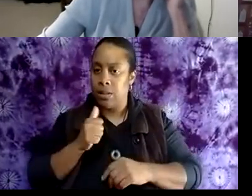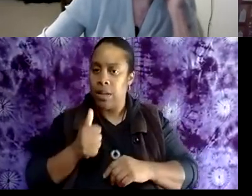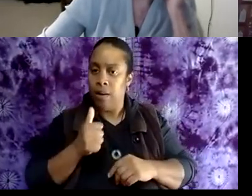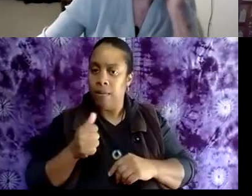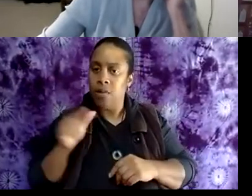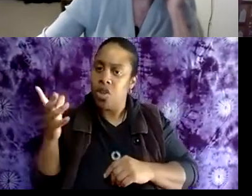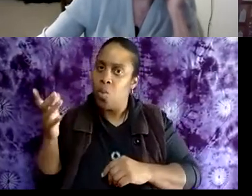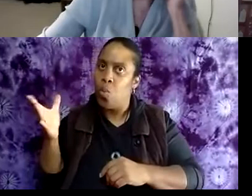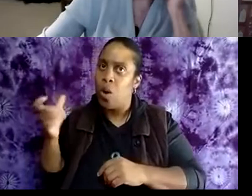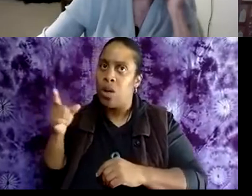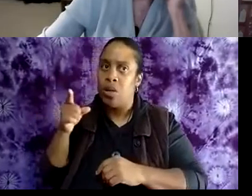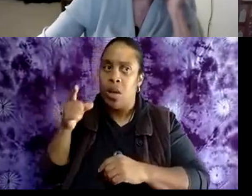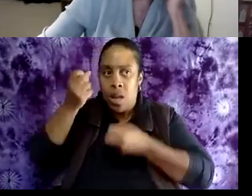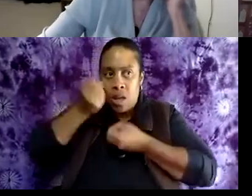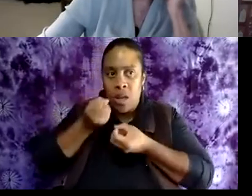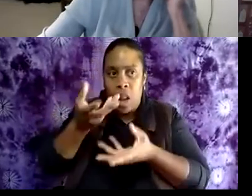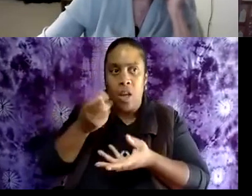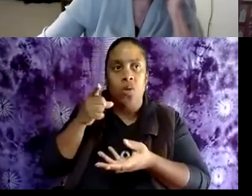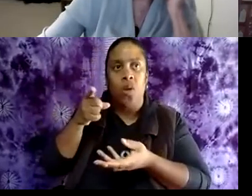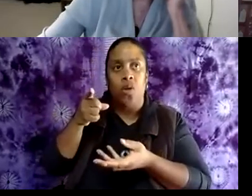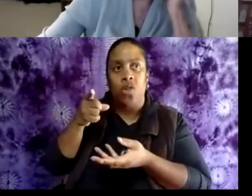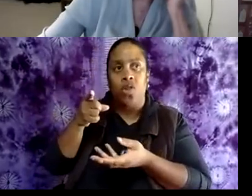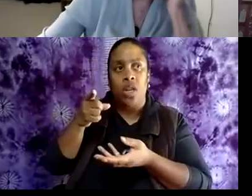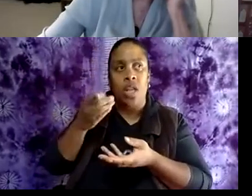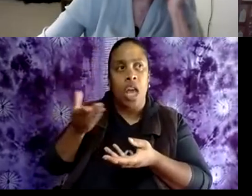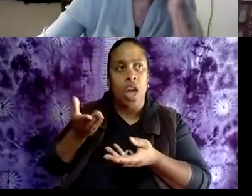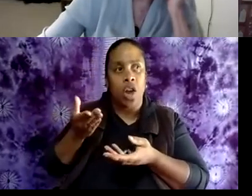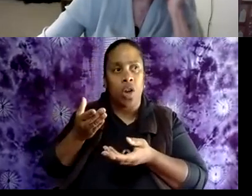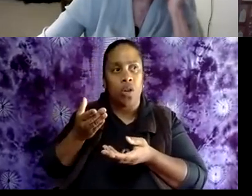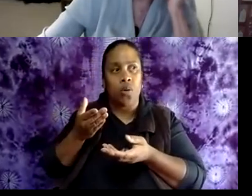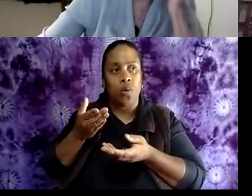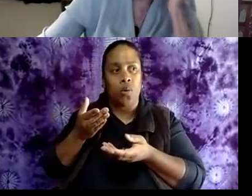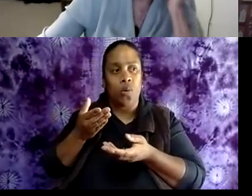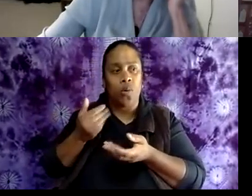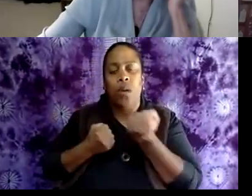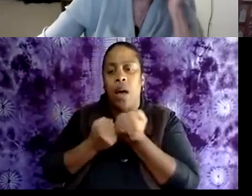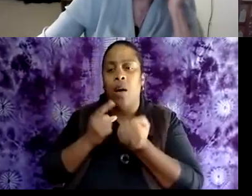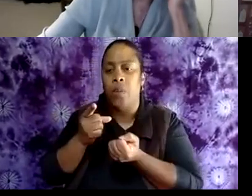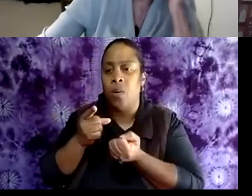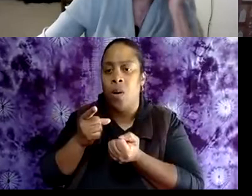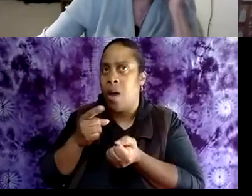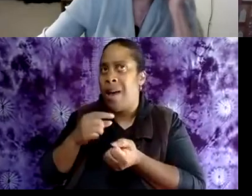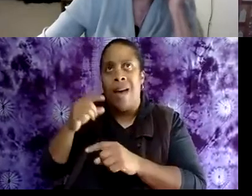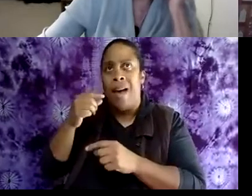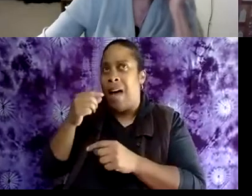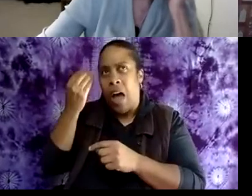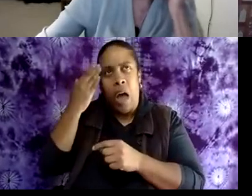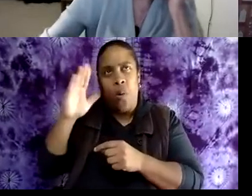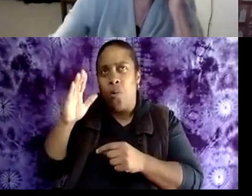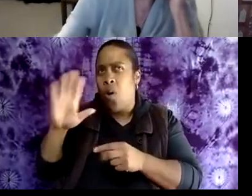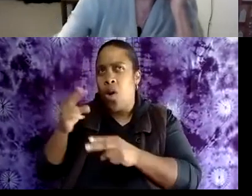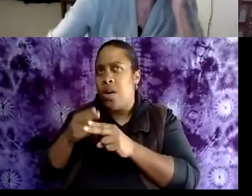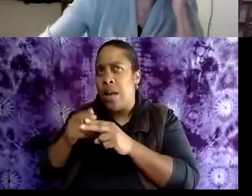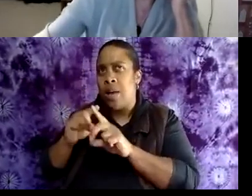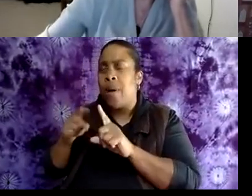know that she's there to offer you assistance. I don't get a name on it, but I get a really wonderful, loving feeling, and I see a lot of white. So I hope